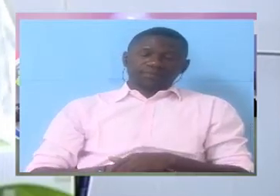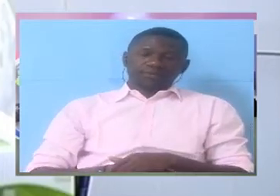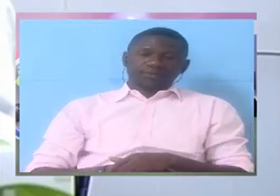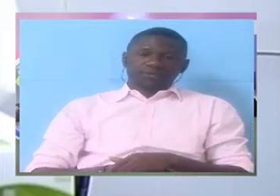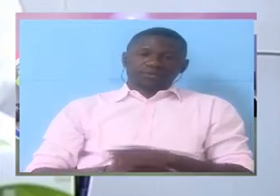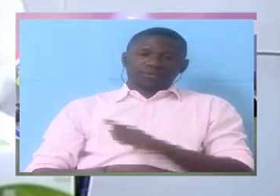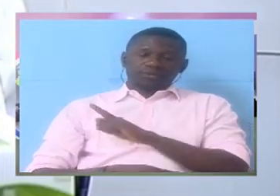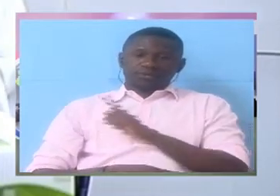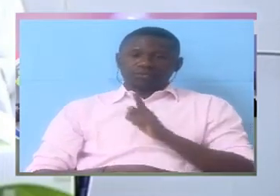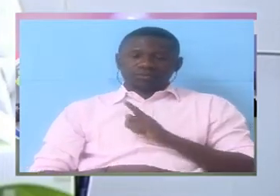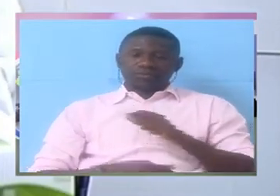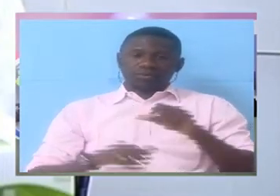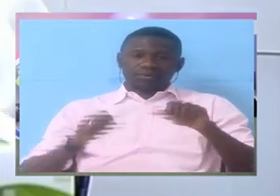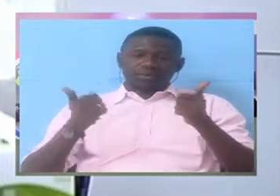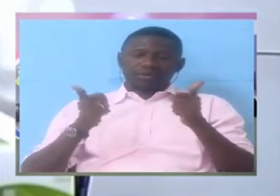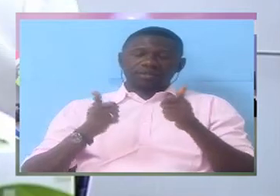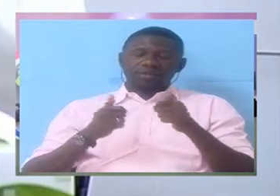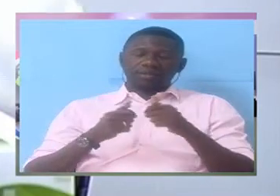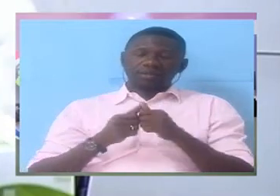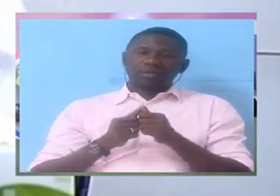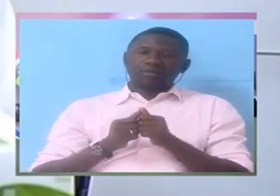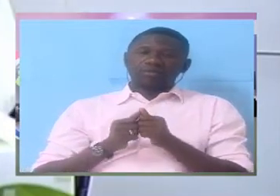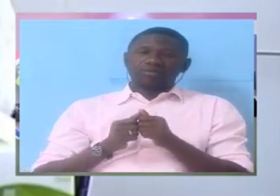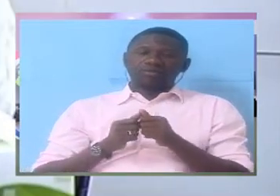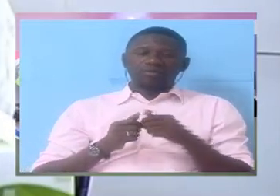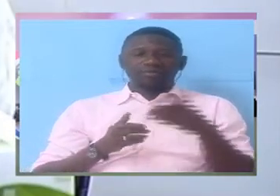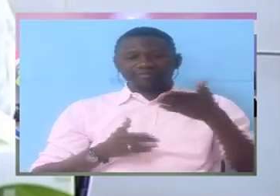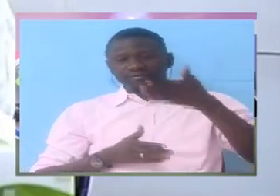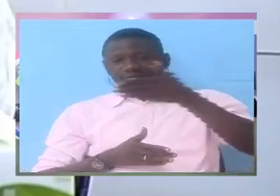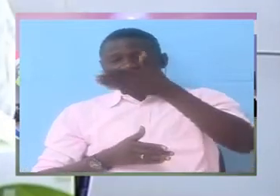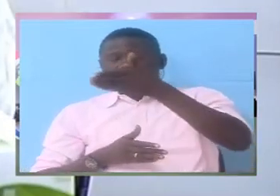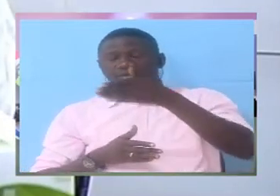We started our conductor tour of the